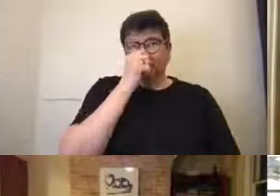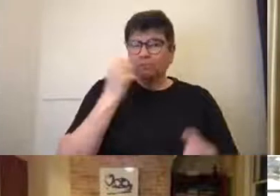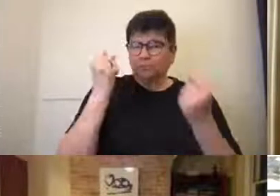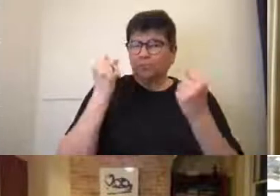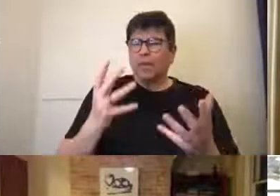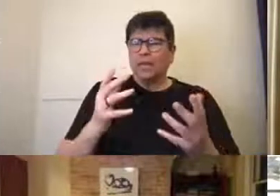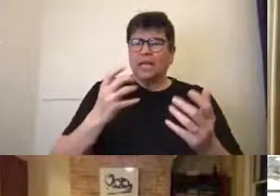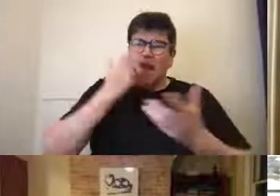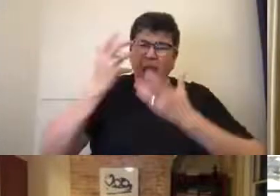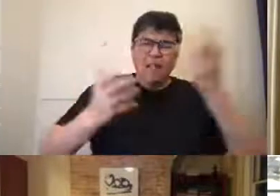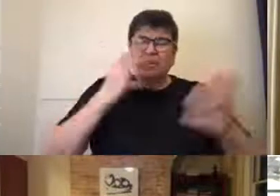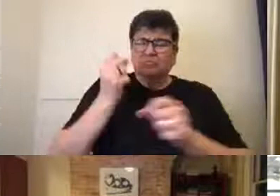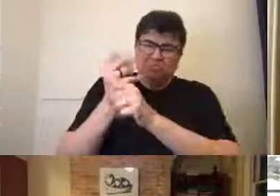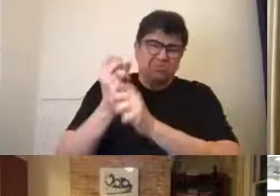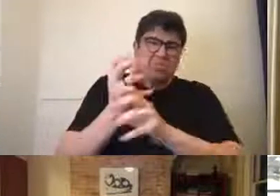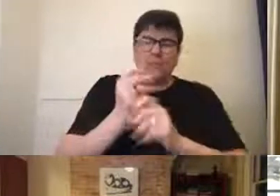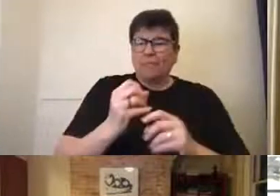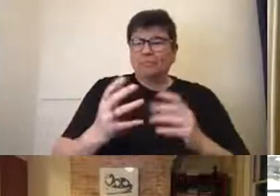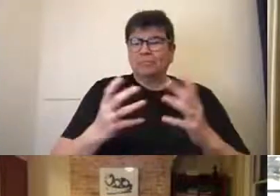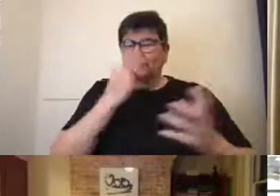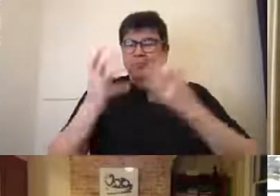there was lots of yelling, there was lots of, you know,